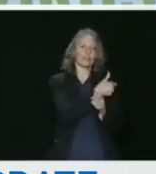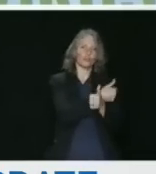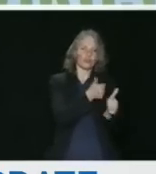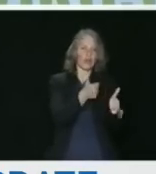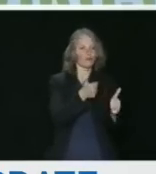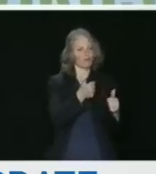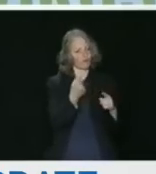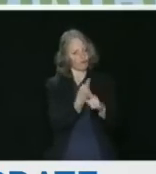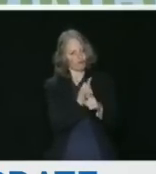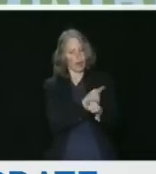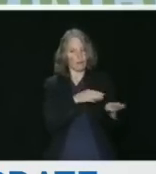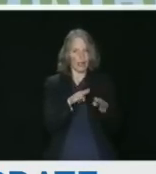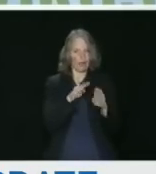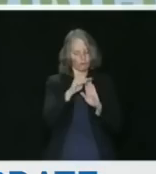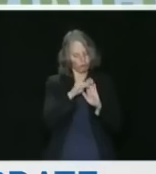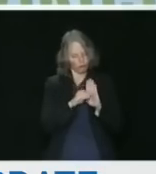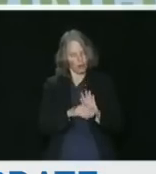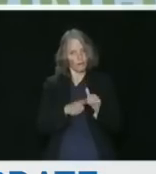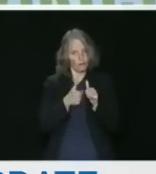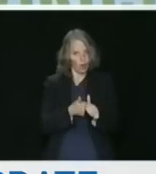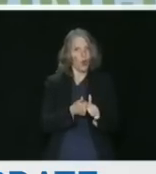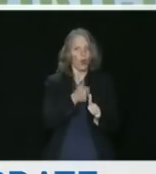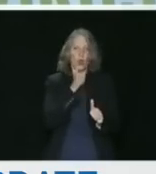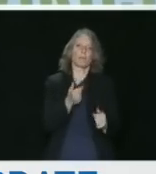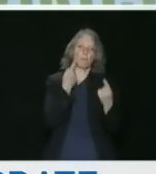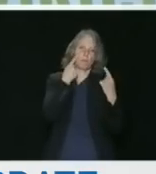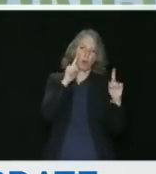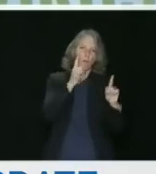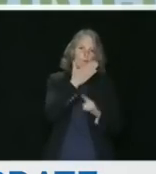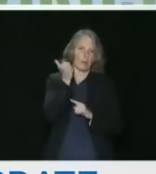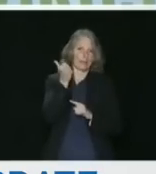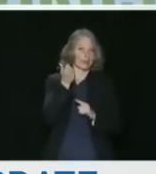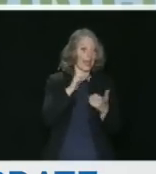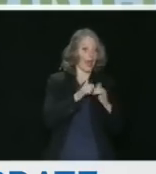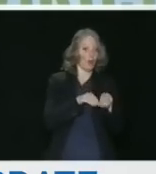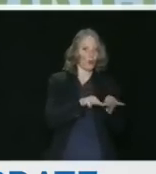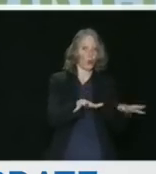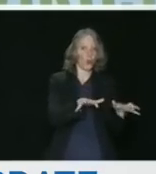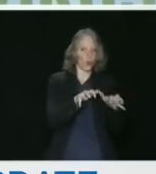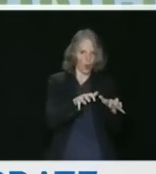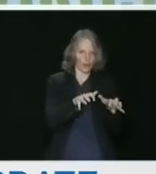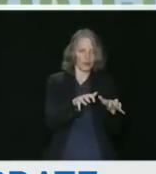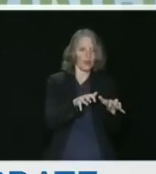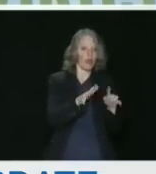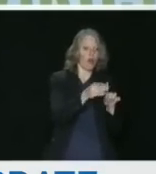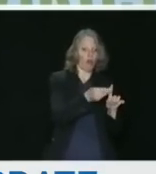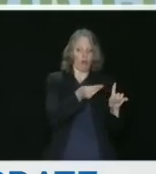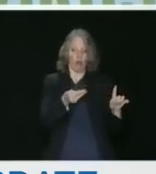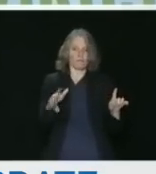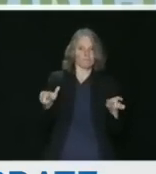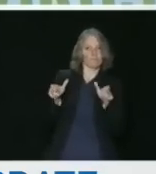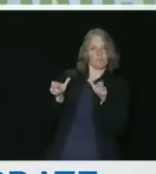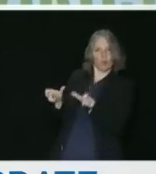work best to slow growth, prevent spread into new areas, or eliminate transmission from an area.